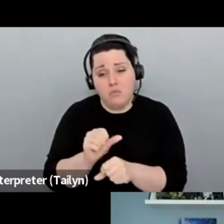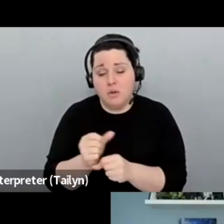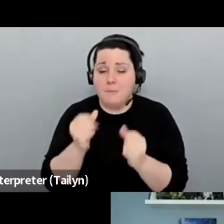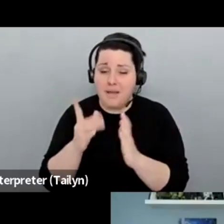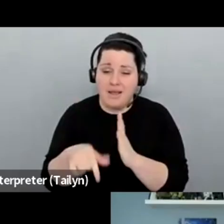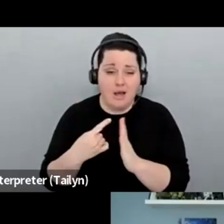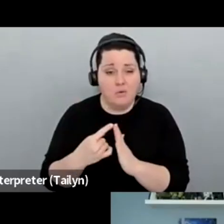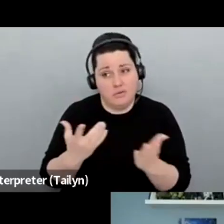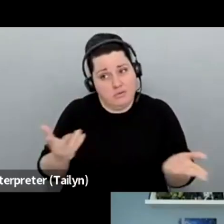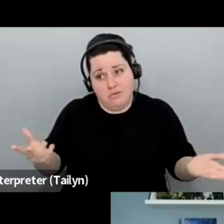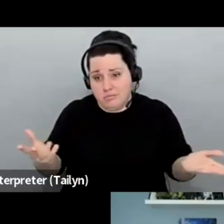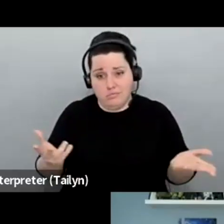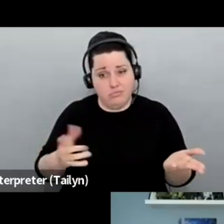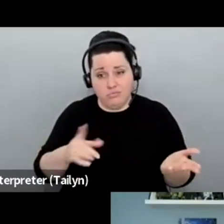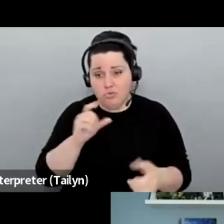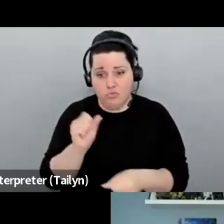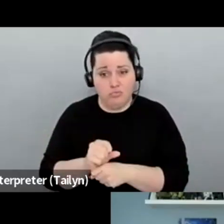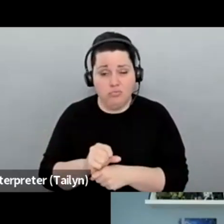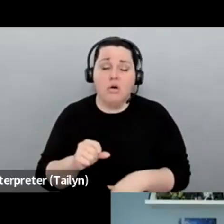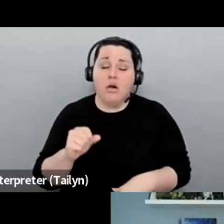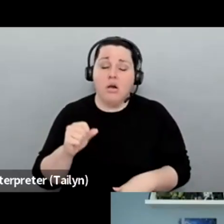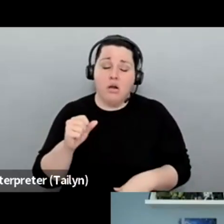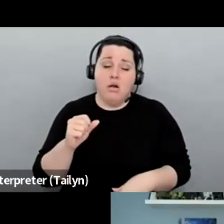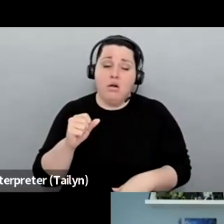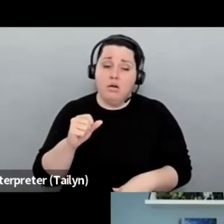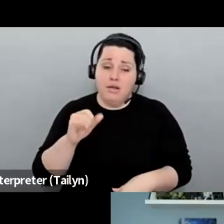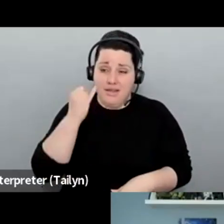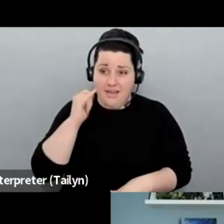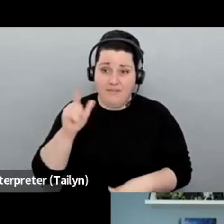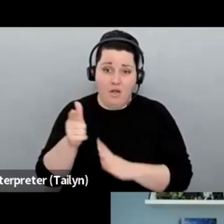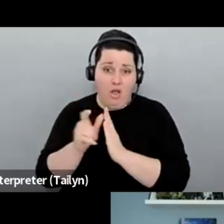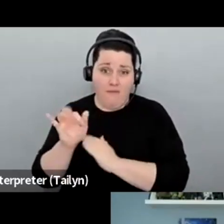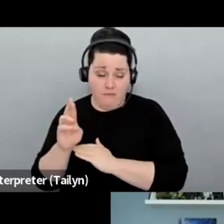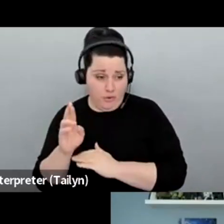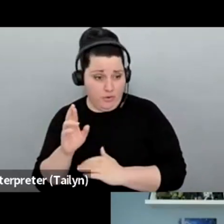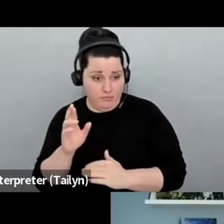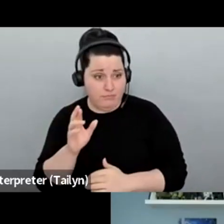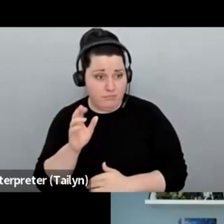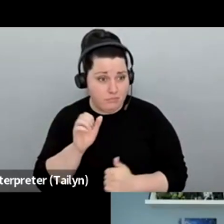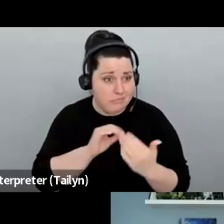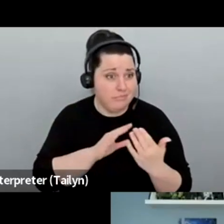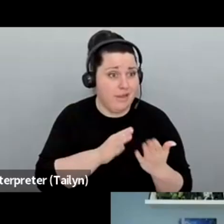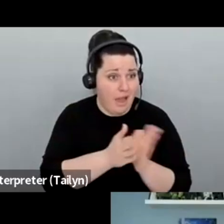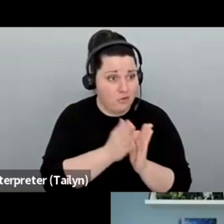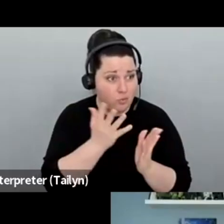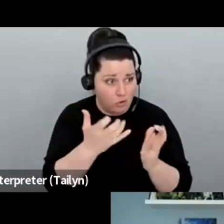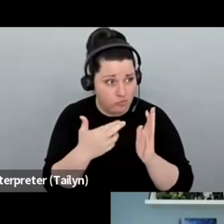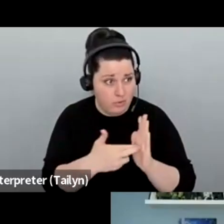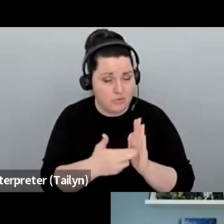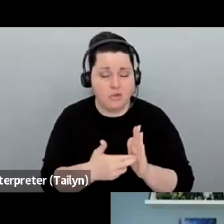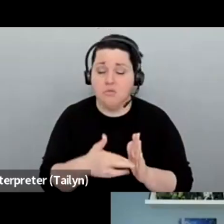hours. Like, there's no sugarcoating it. So if a firm approaches you asking you want, to be represented, that is one